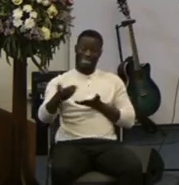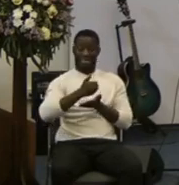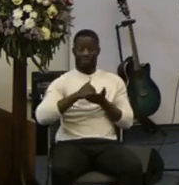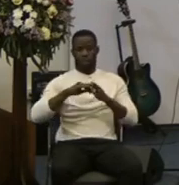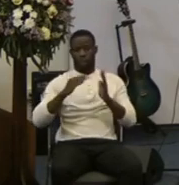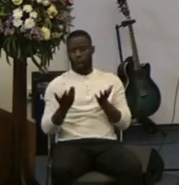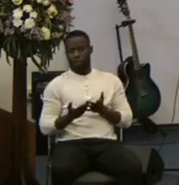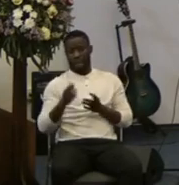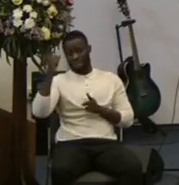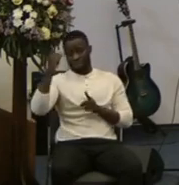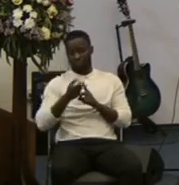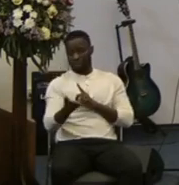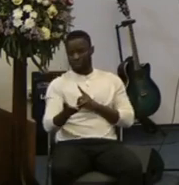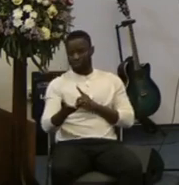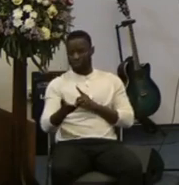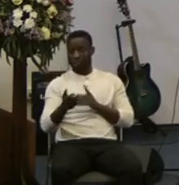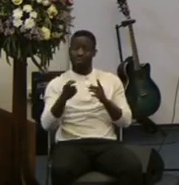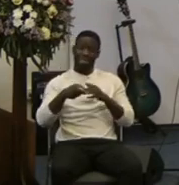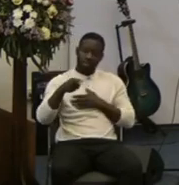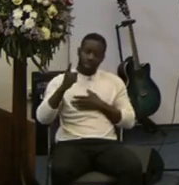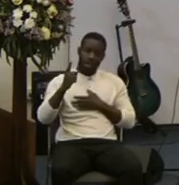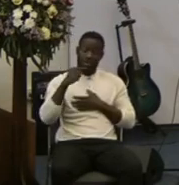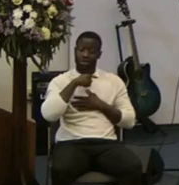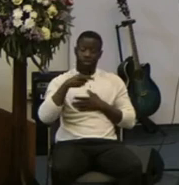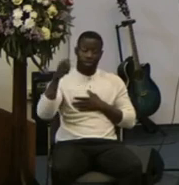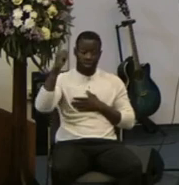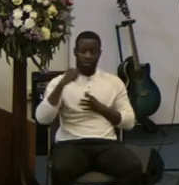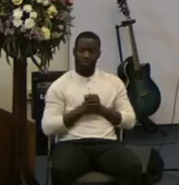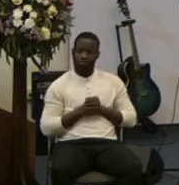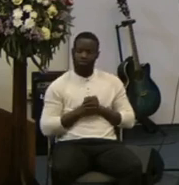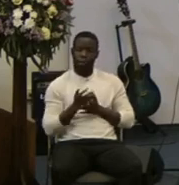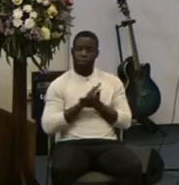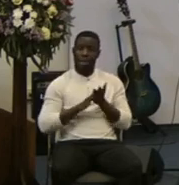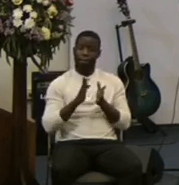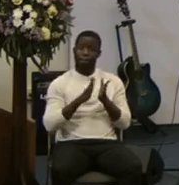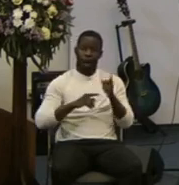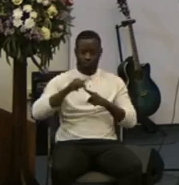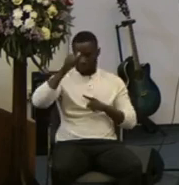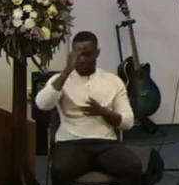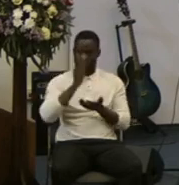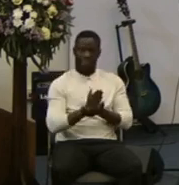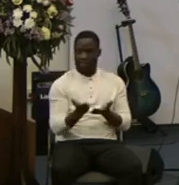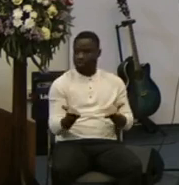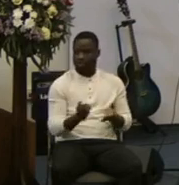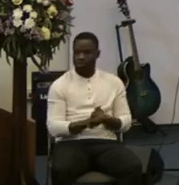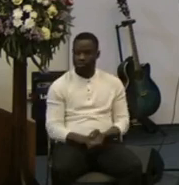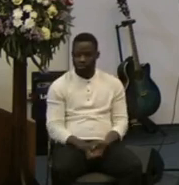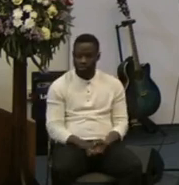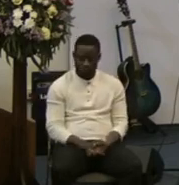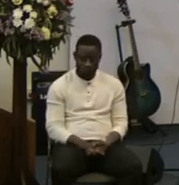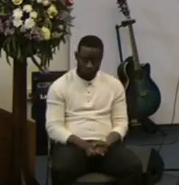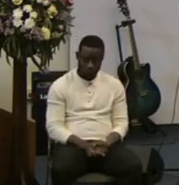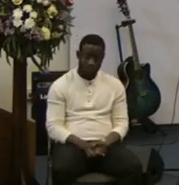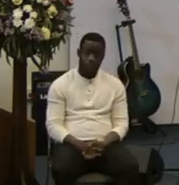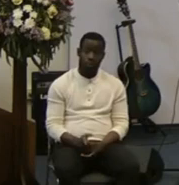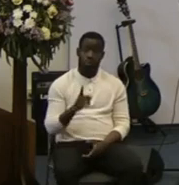Savior, the Son of God. So there's no doubts where Mark is coming from.